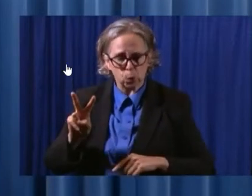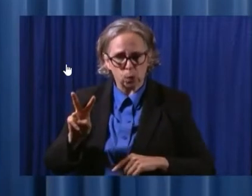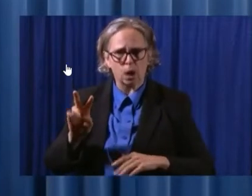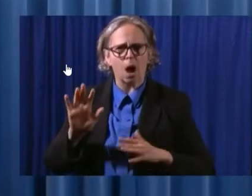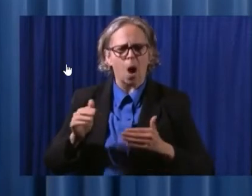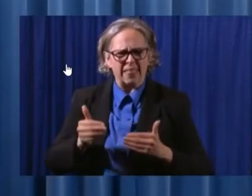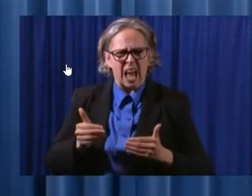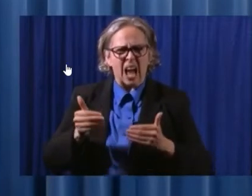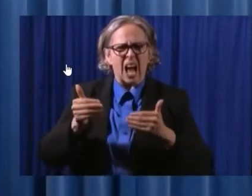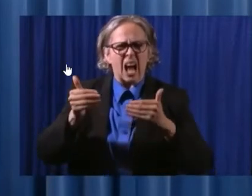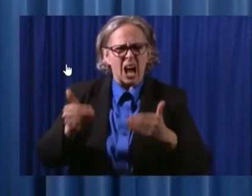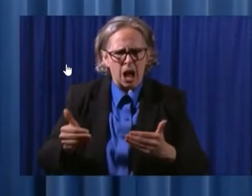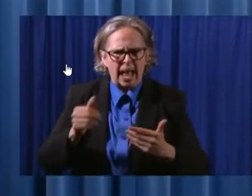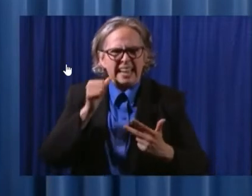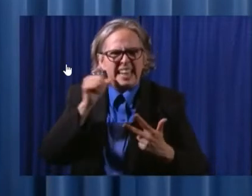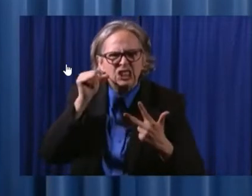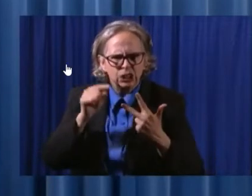Yesterday, on